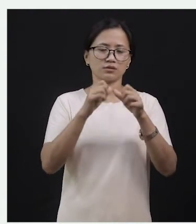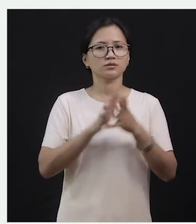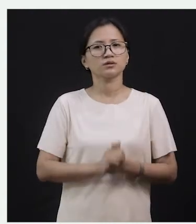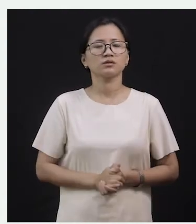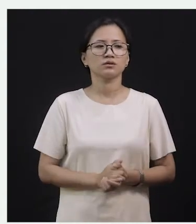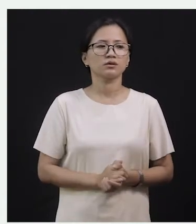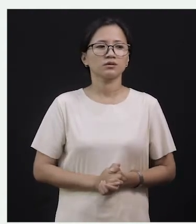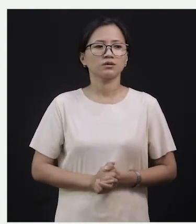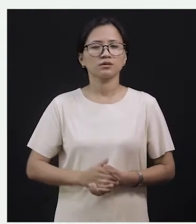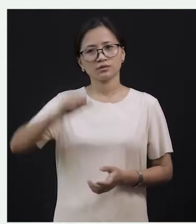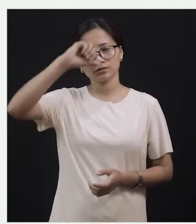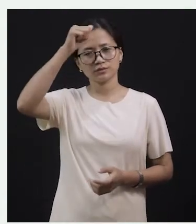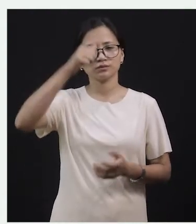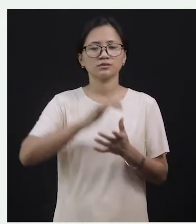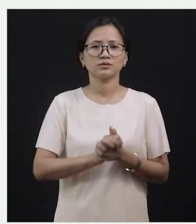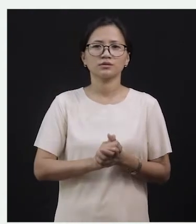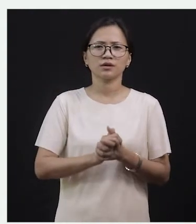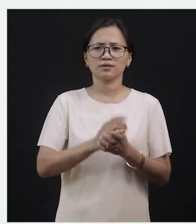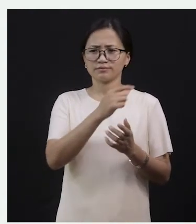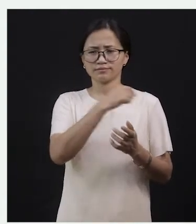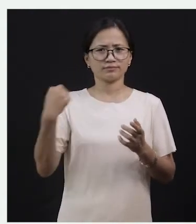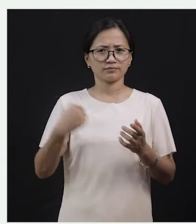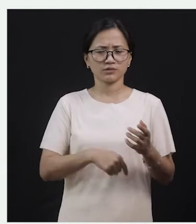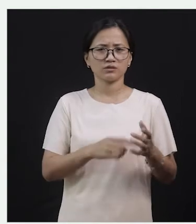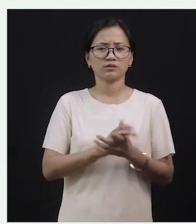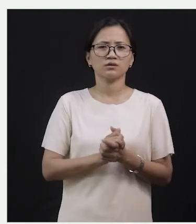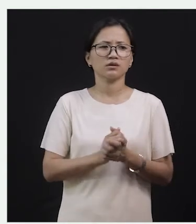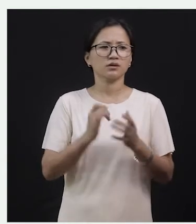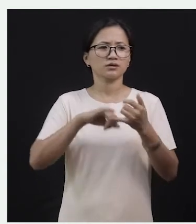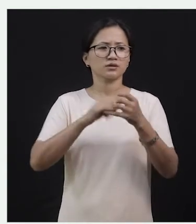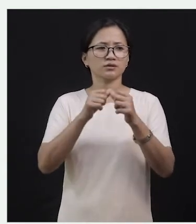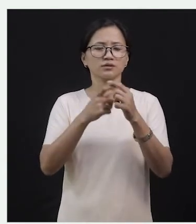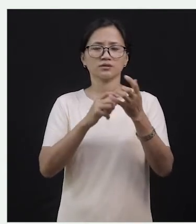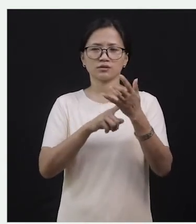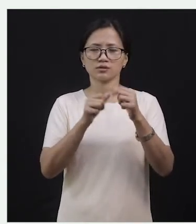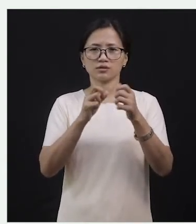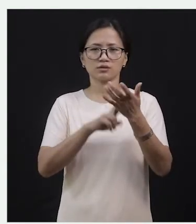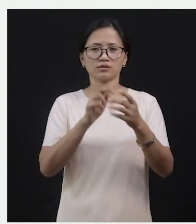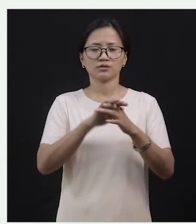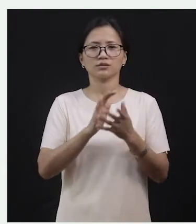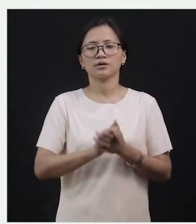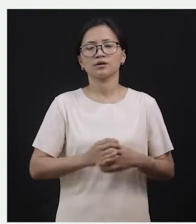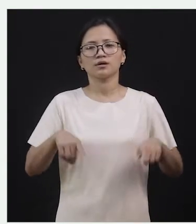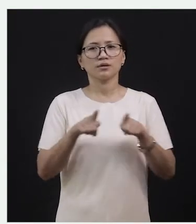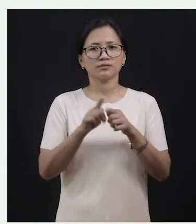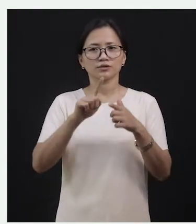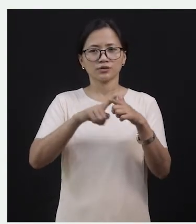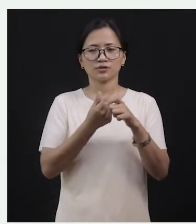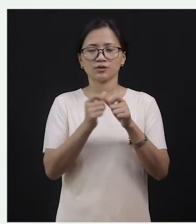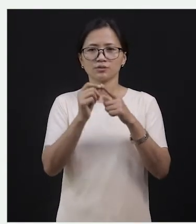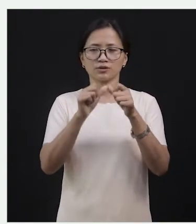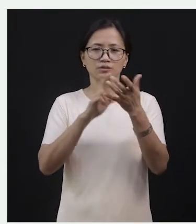Asia are India, China, Kazakhstan, and Japan, right? So these are